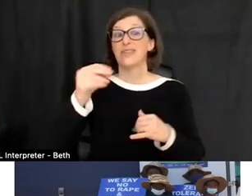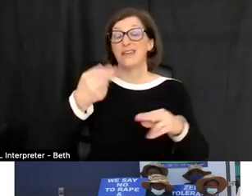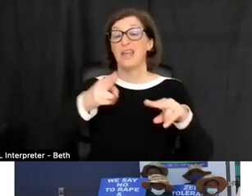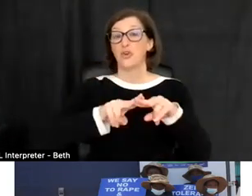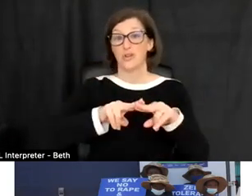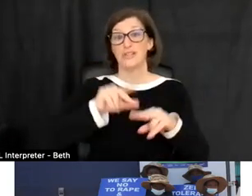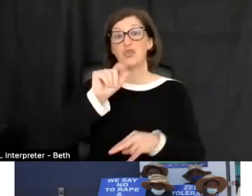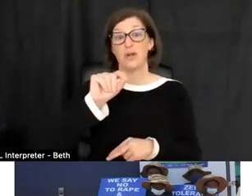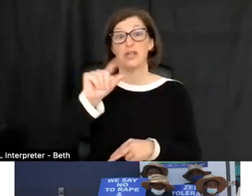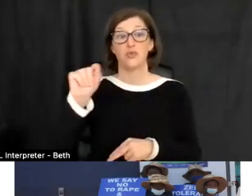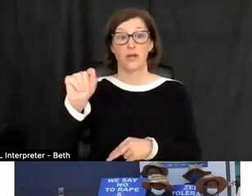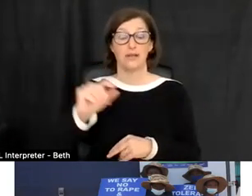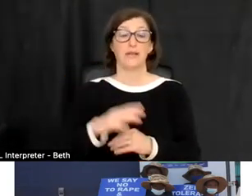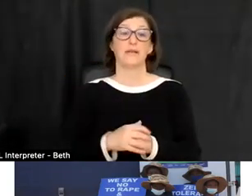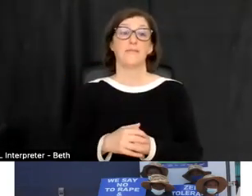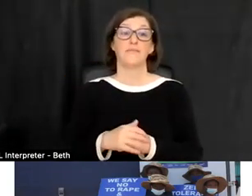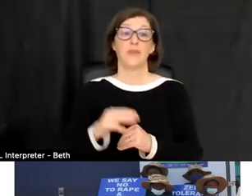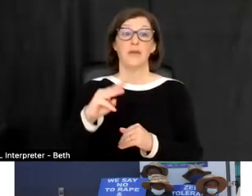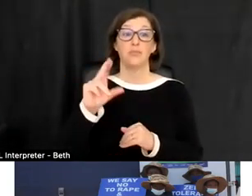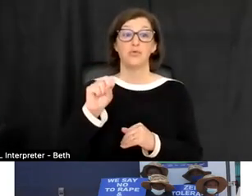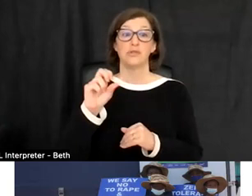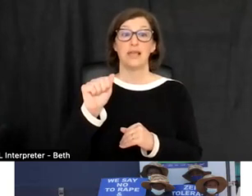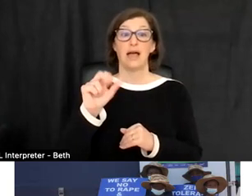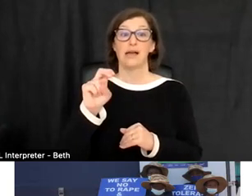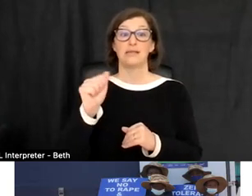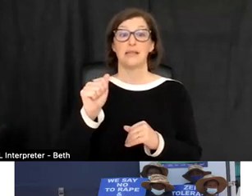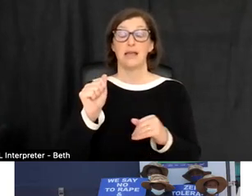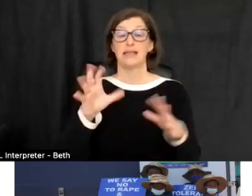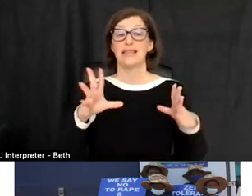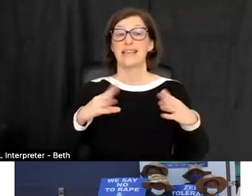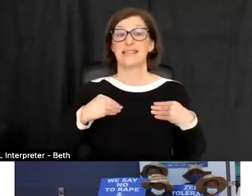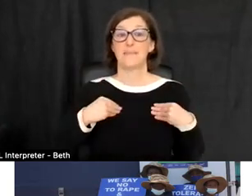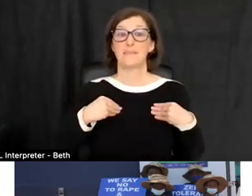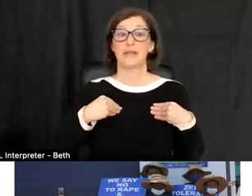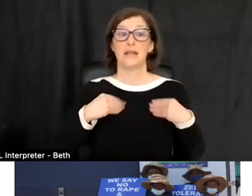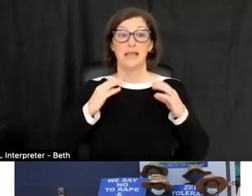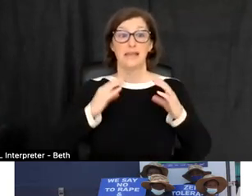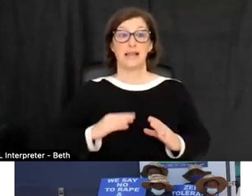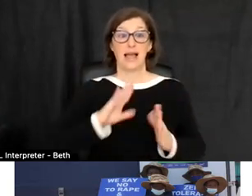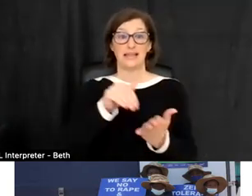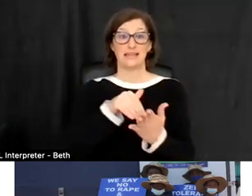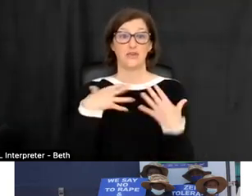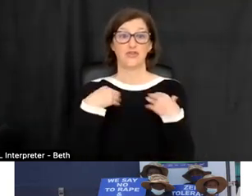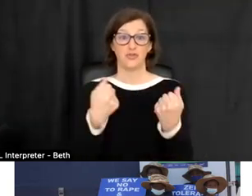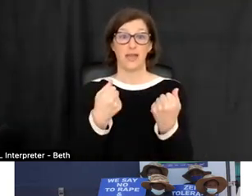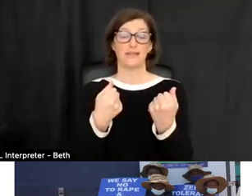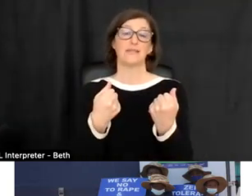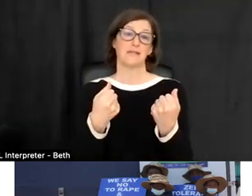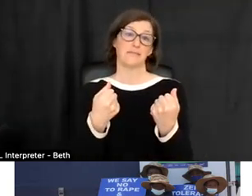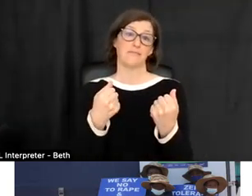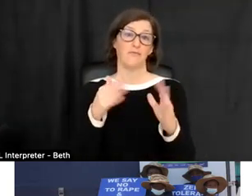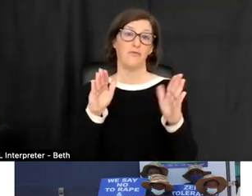175%. Hence, MHPSS has adopted the client-centered and strengths-based approach in response to